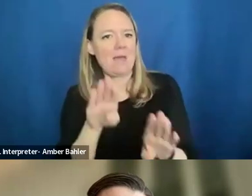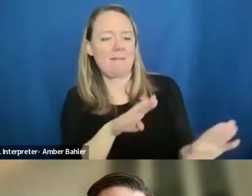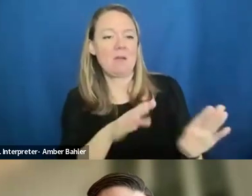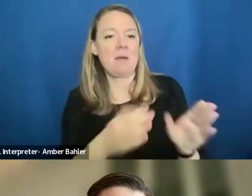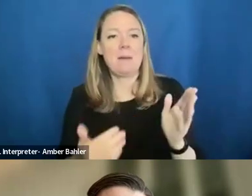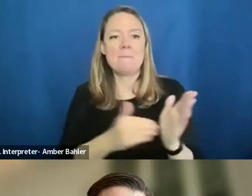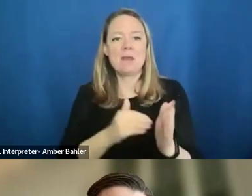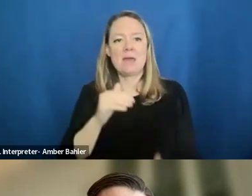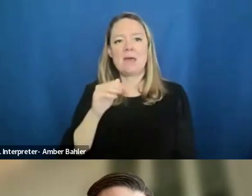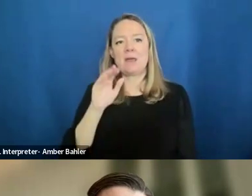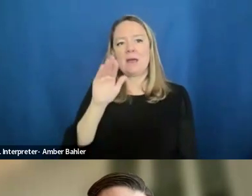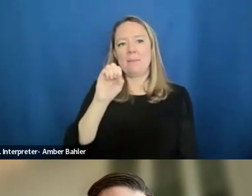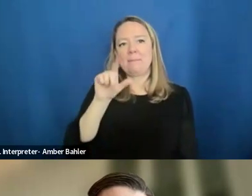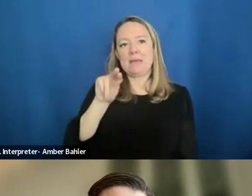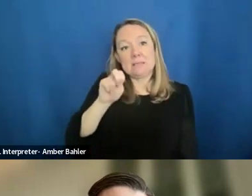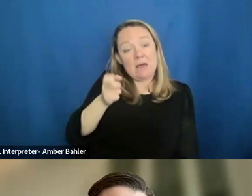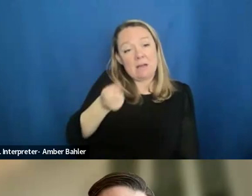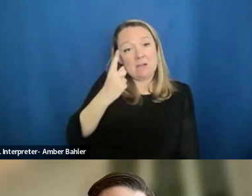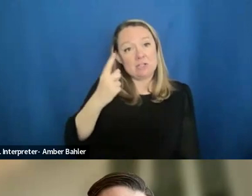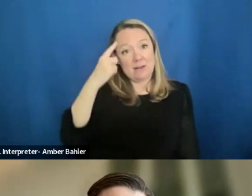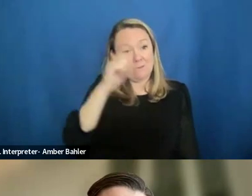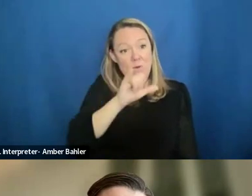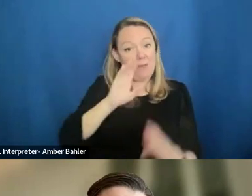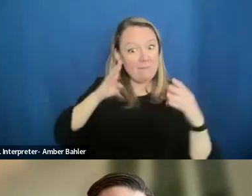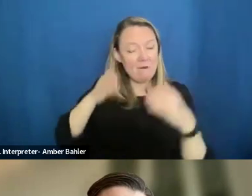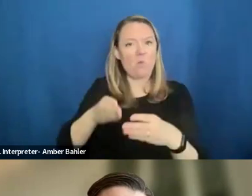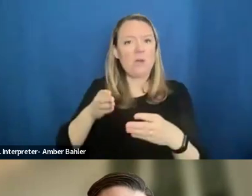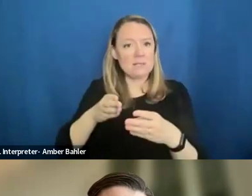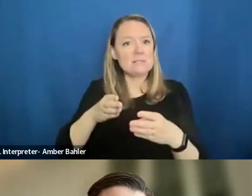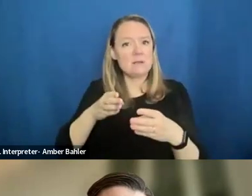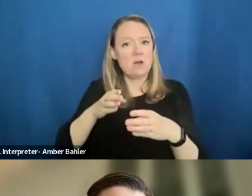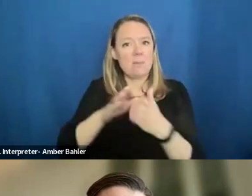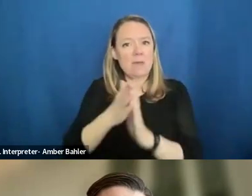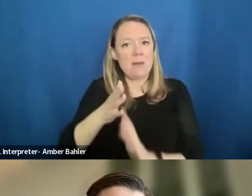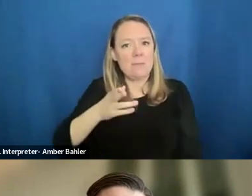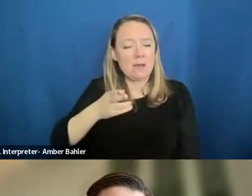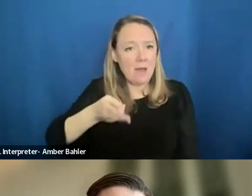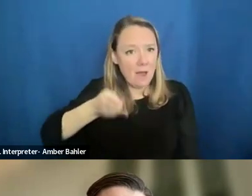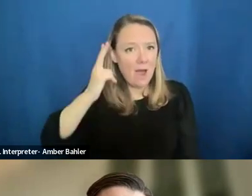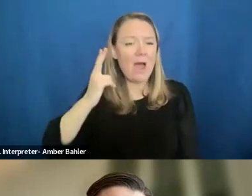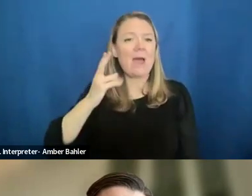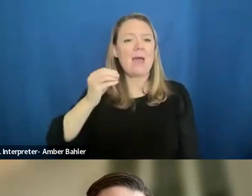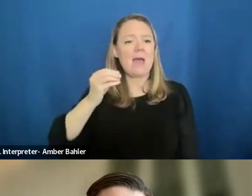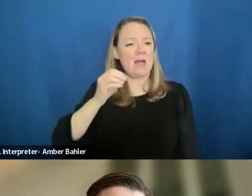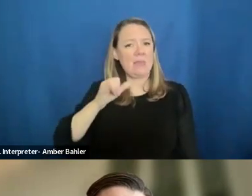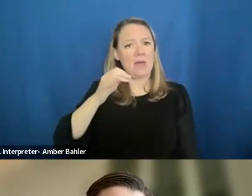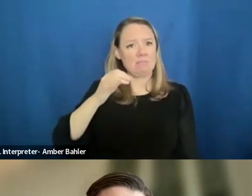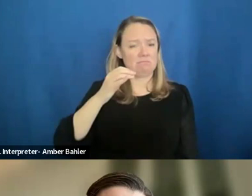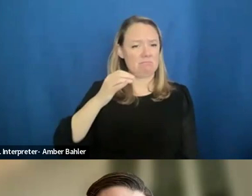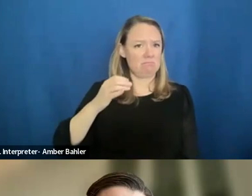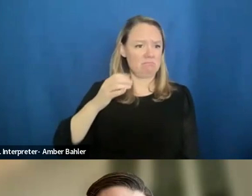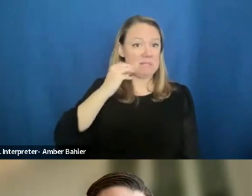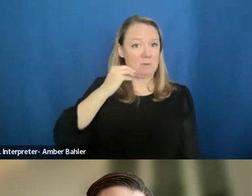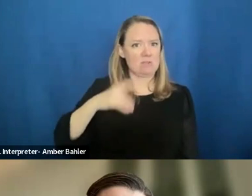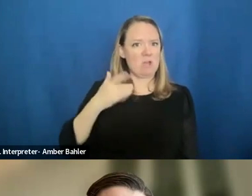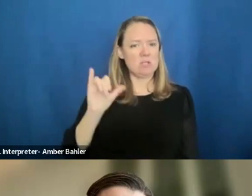understanding of that singular focus of getting high and what that is like and what that experience is like. Also just noting that people